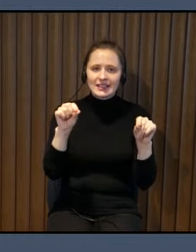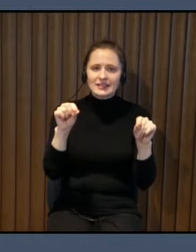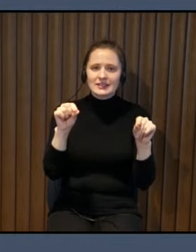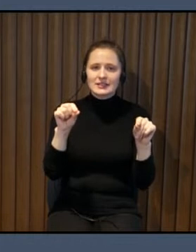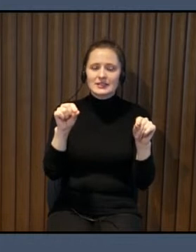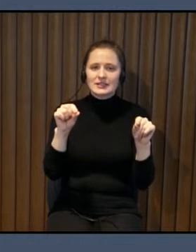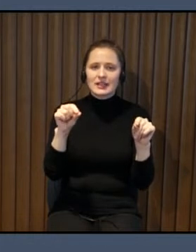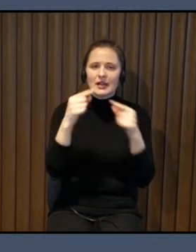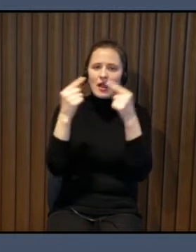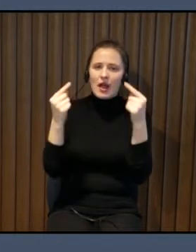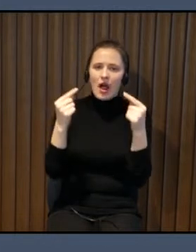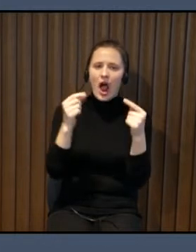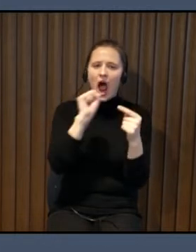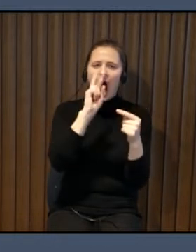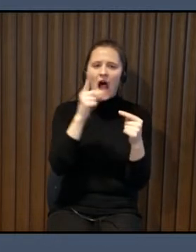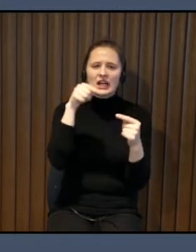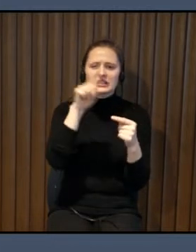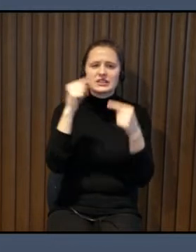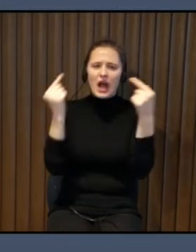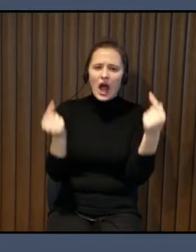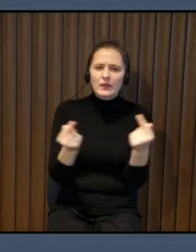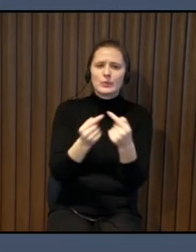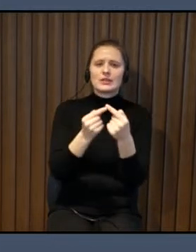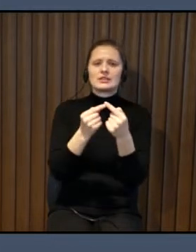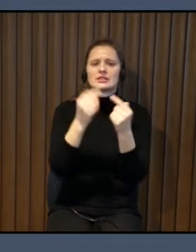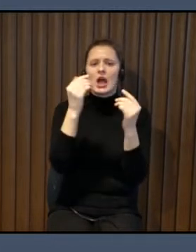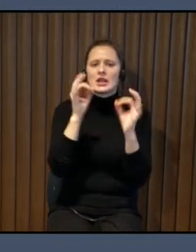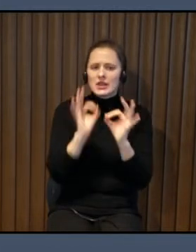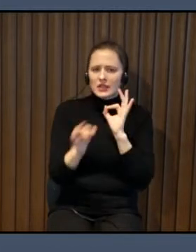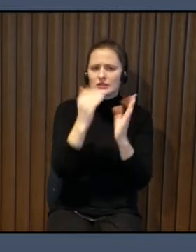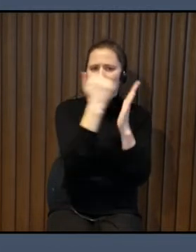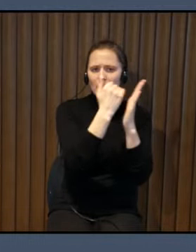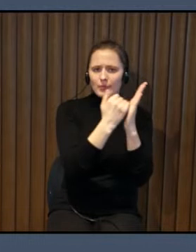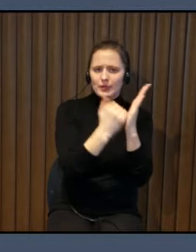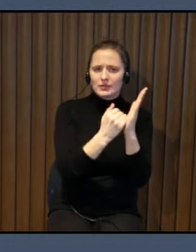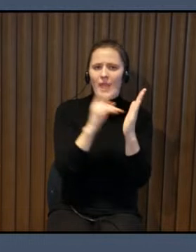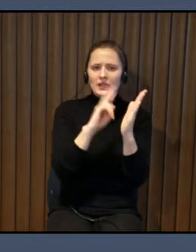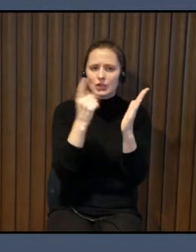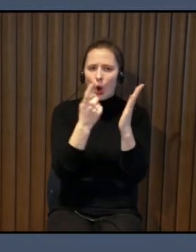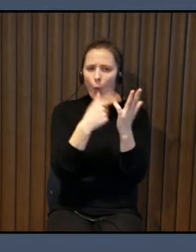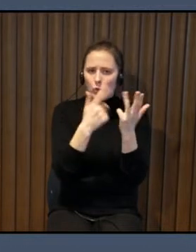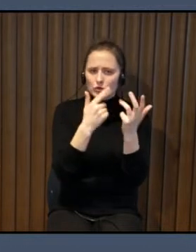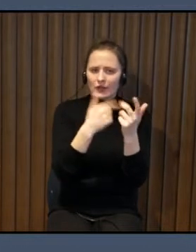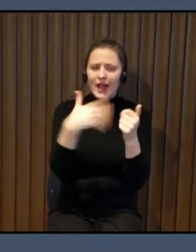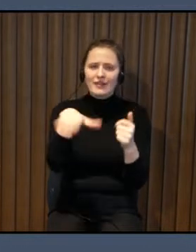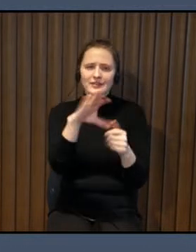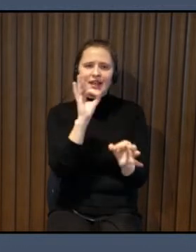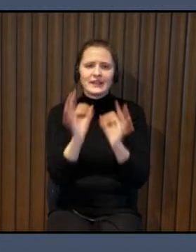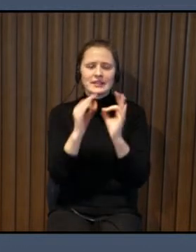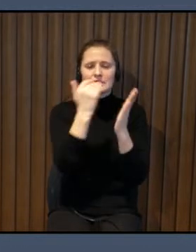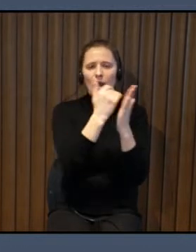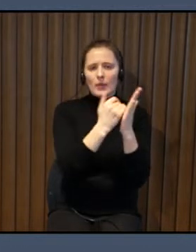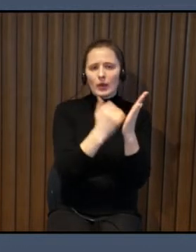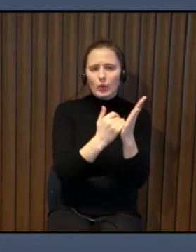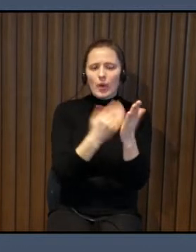4 foresees the obligations of municipalities. which is prescribed